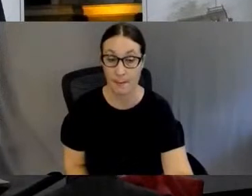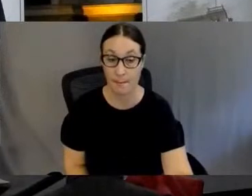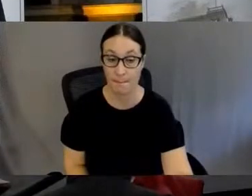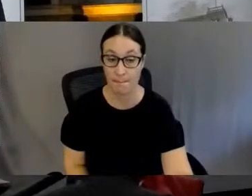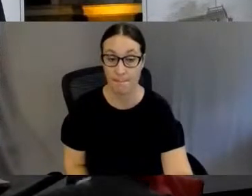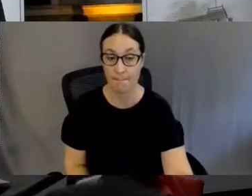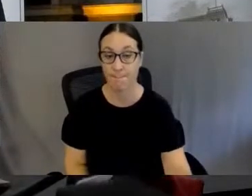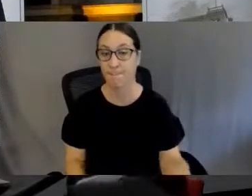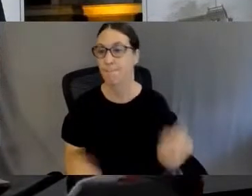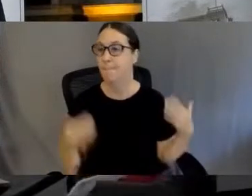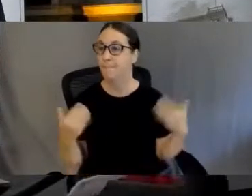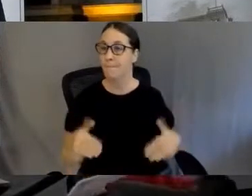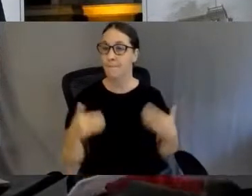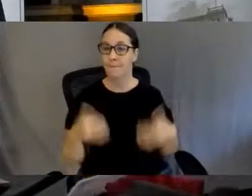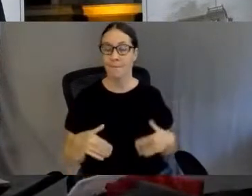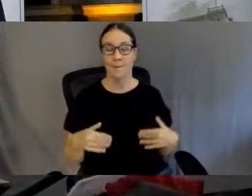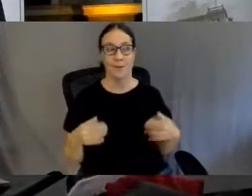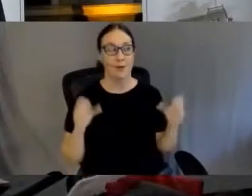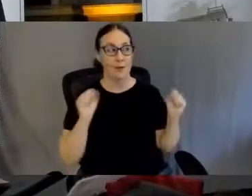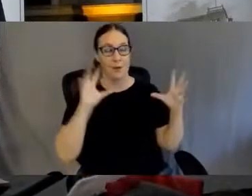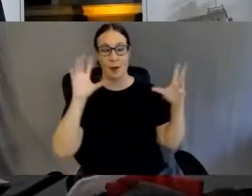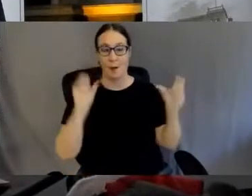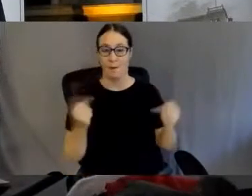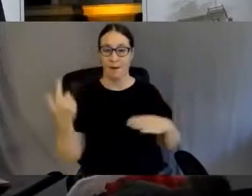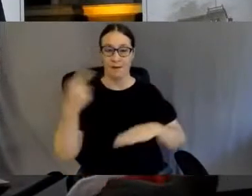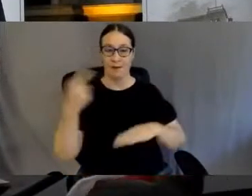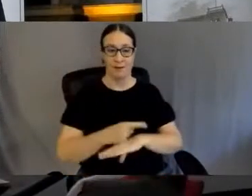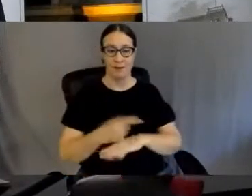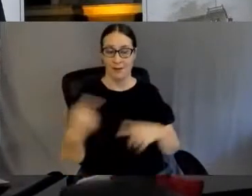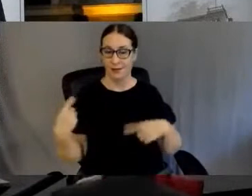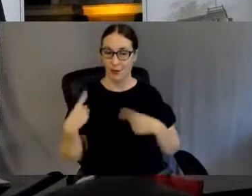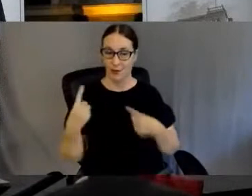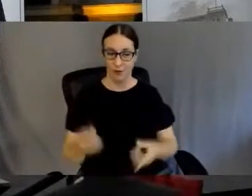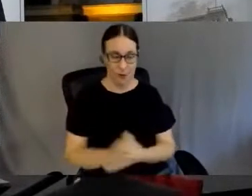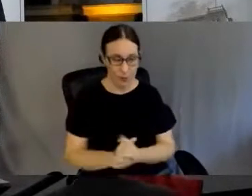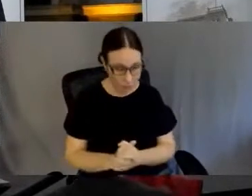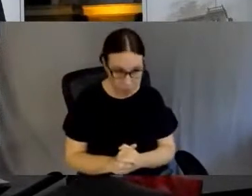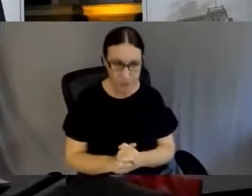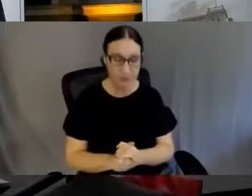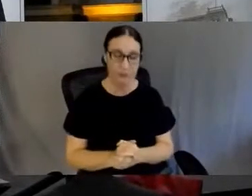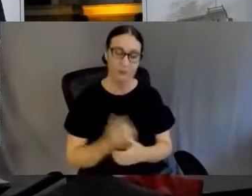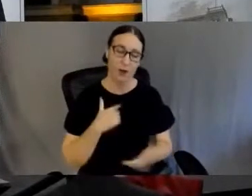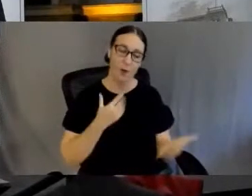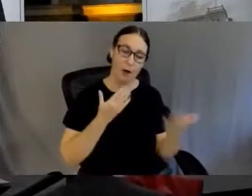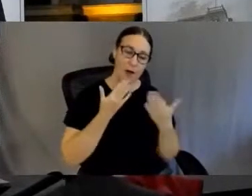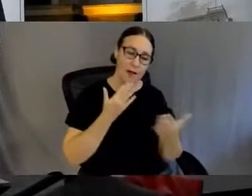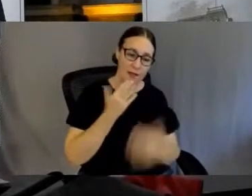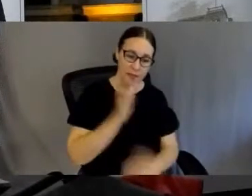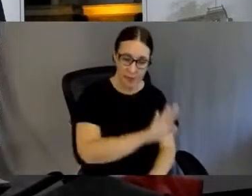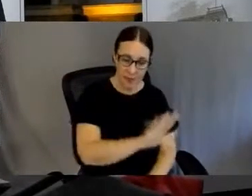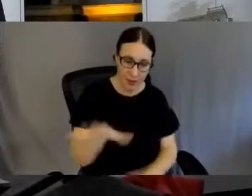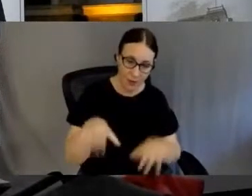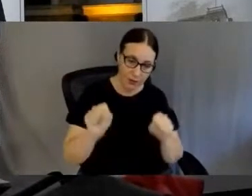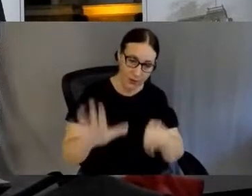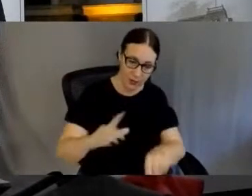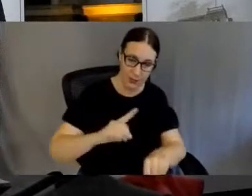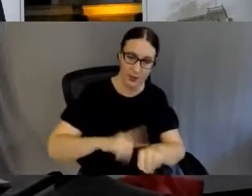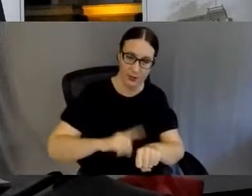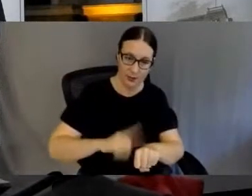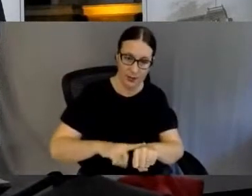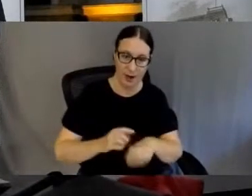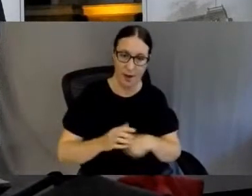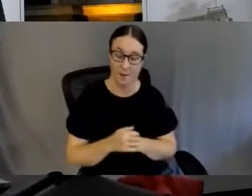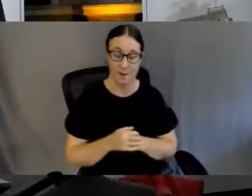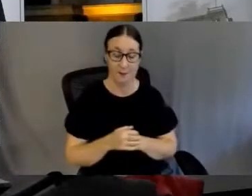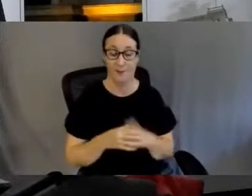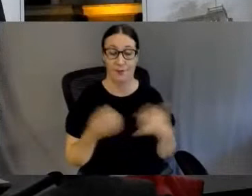Really, what a tremendous day we have had. I just want to thank you all for taking some time. I think in a world